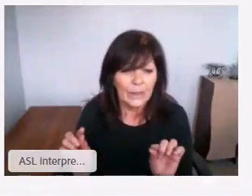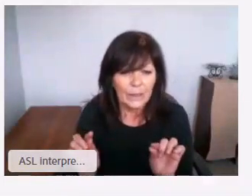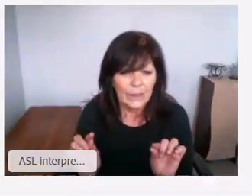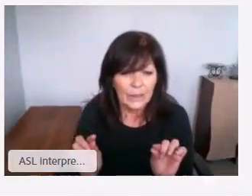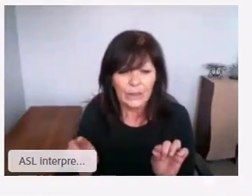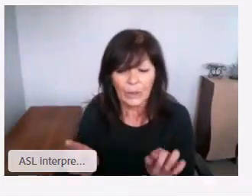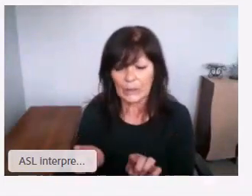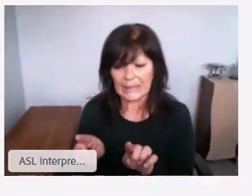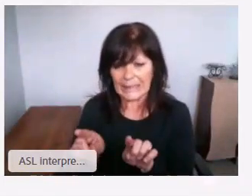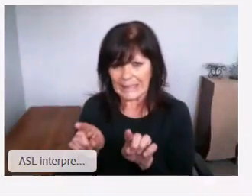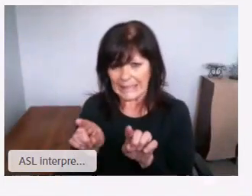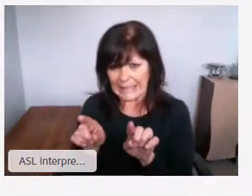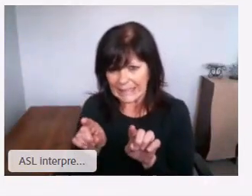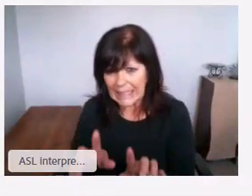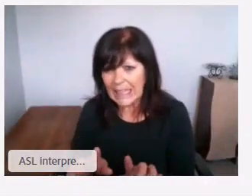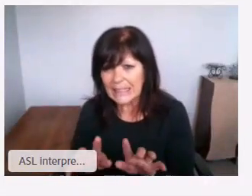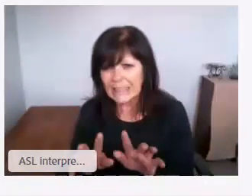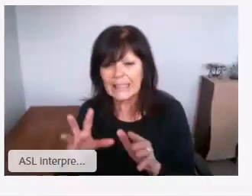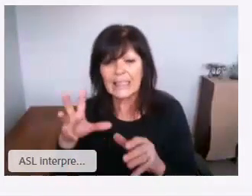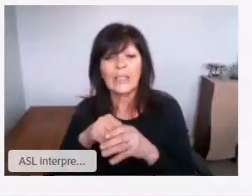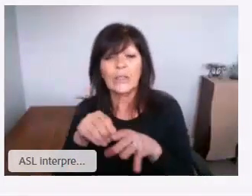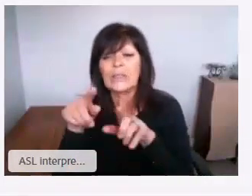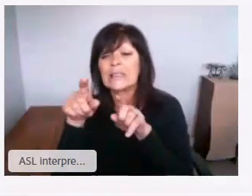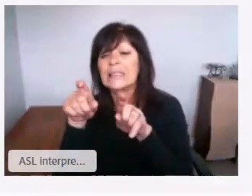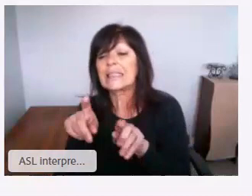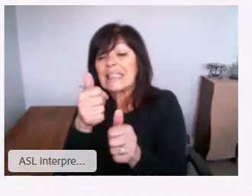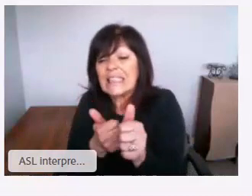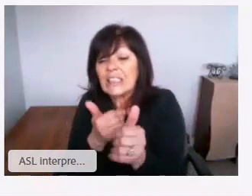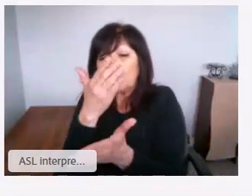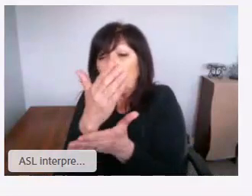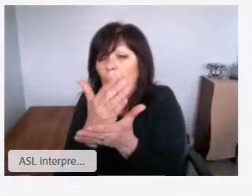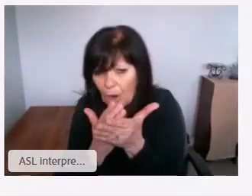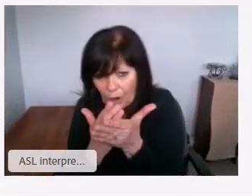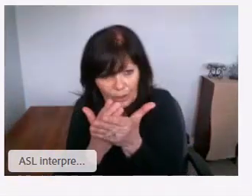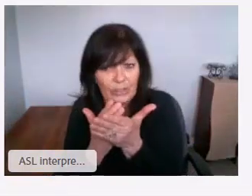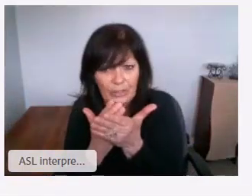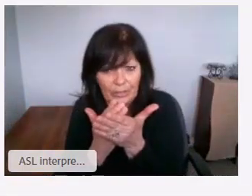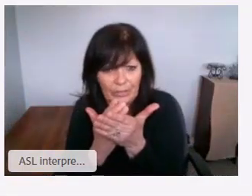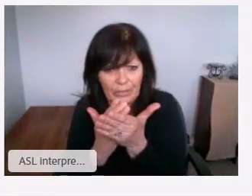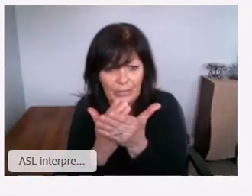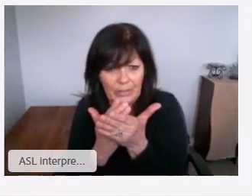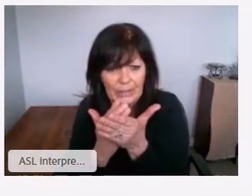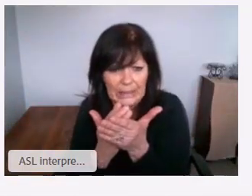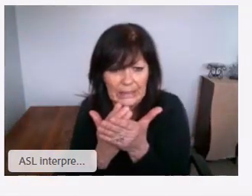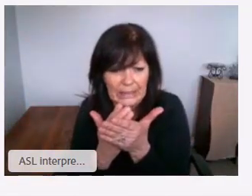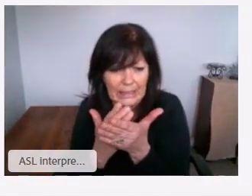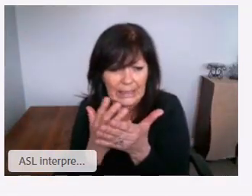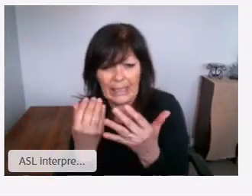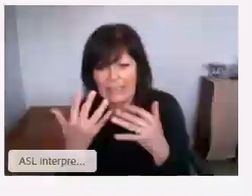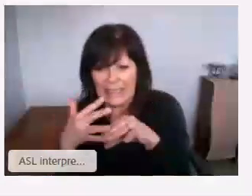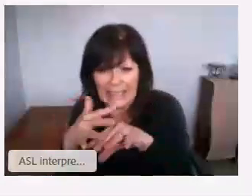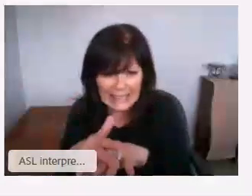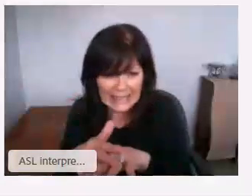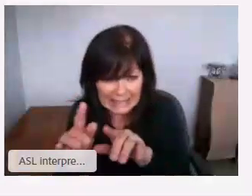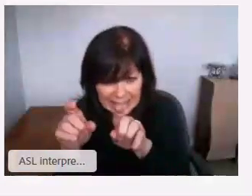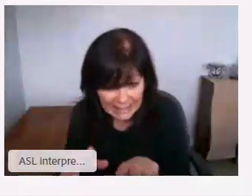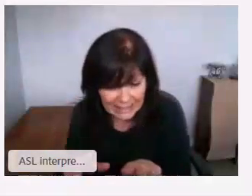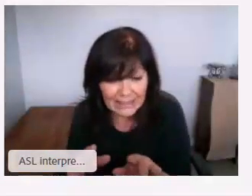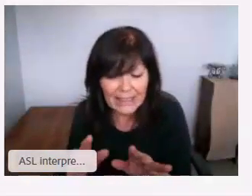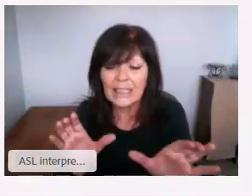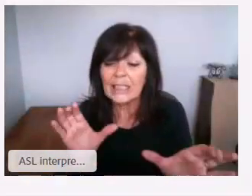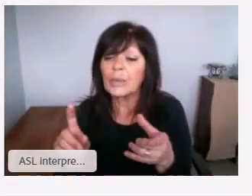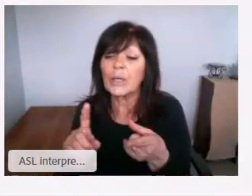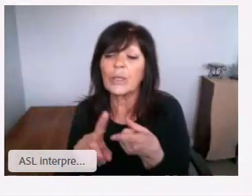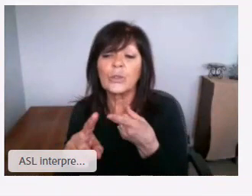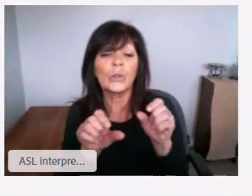tests include testing each element, unit test, unit and integration testing is compared against the